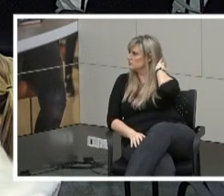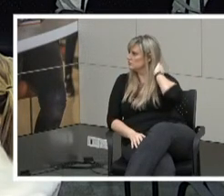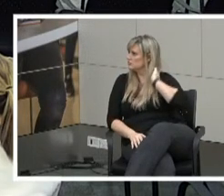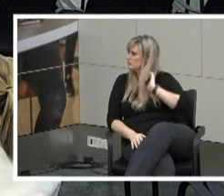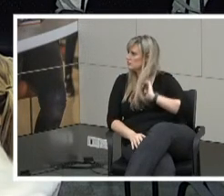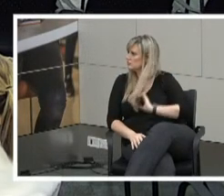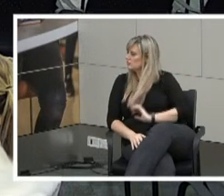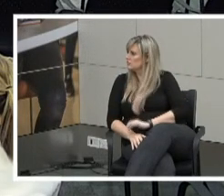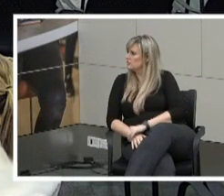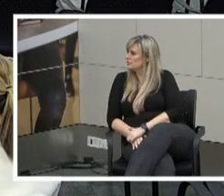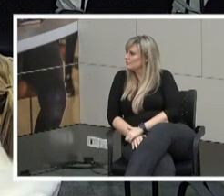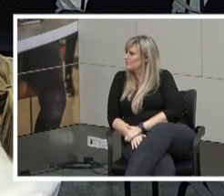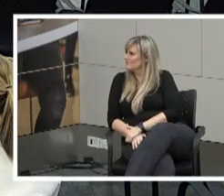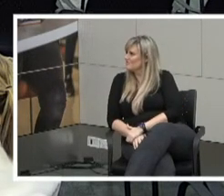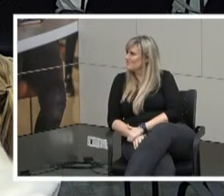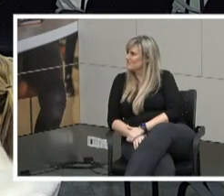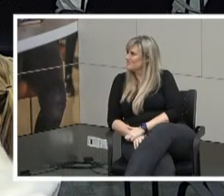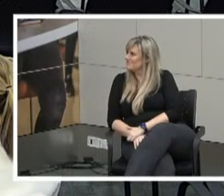begin